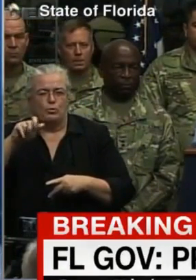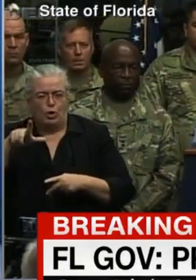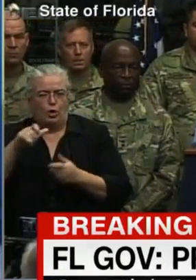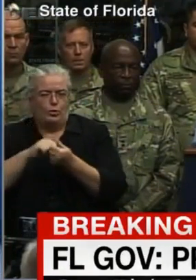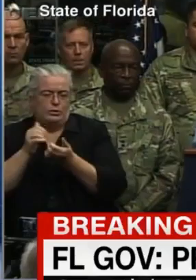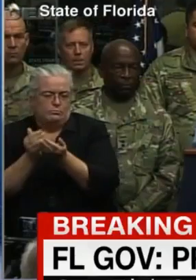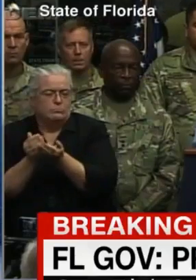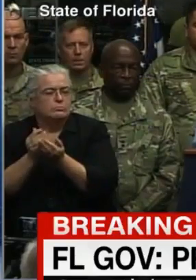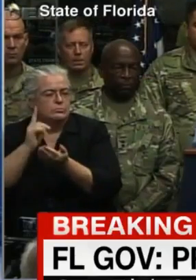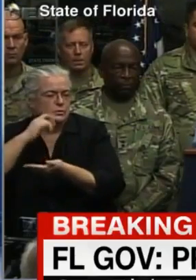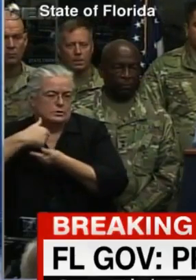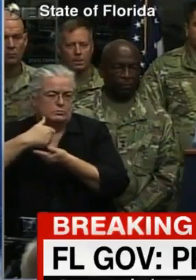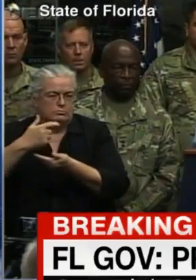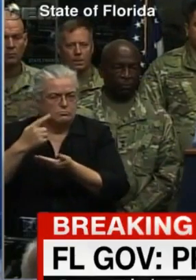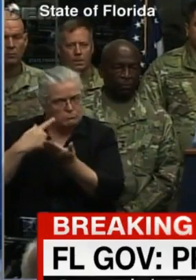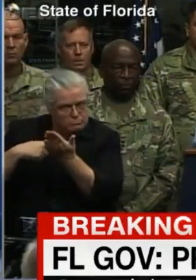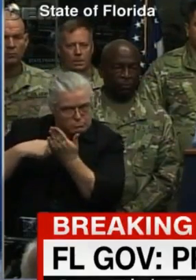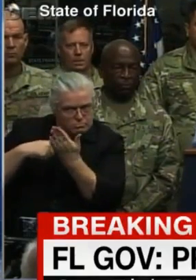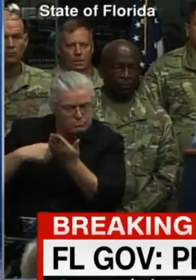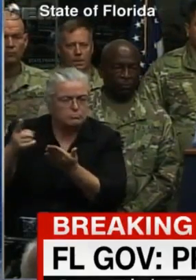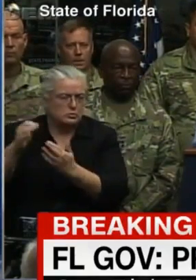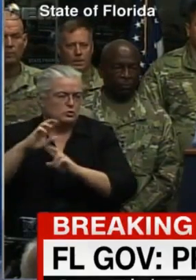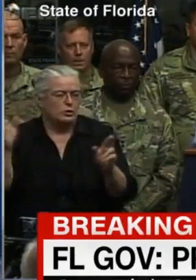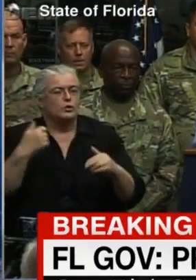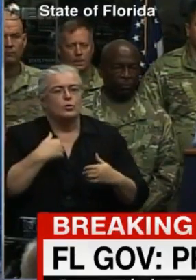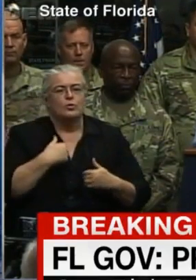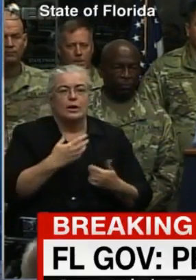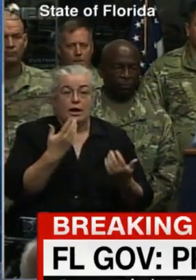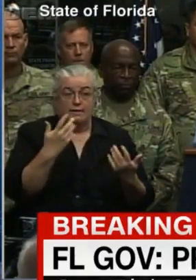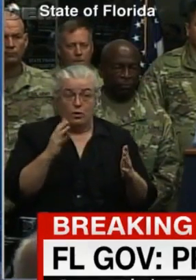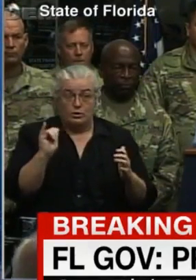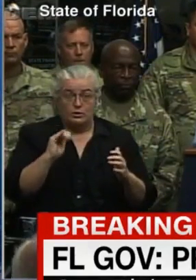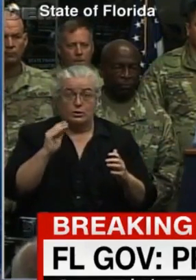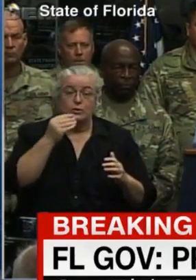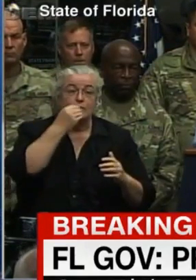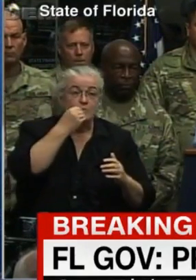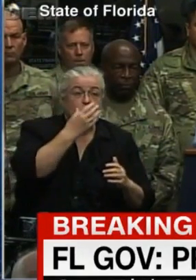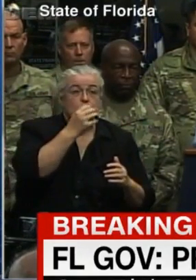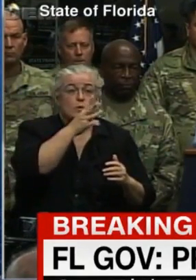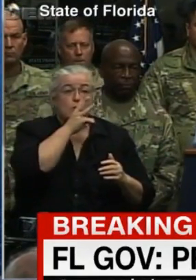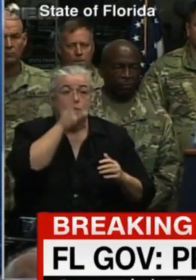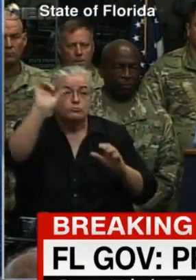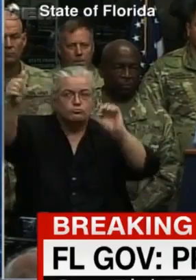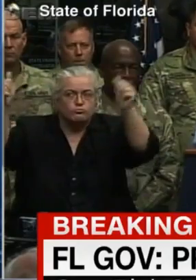The storm has continued to change rapidly, but we have food and water pre-positioned to be dispersed to impacted areas.